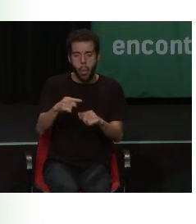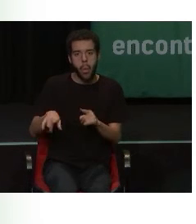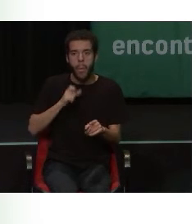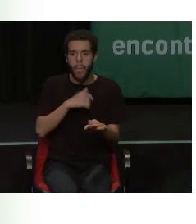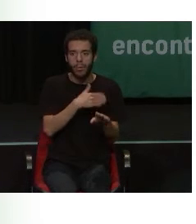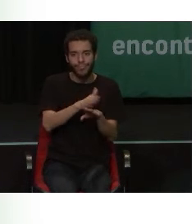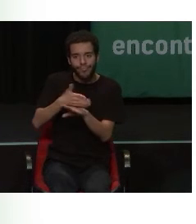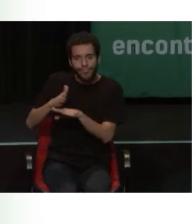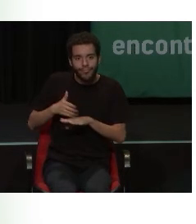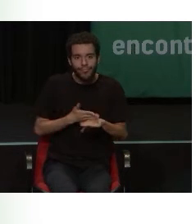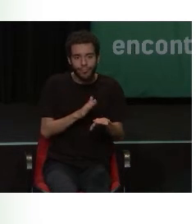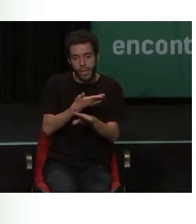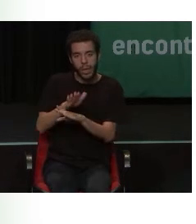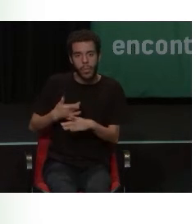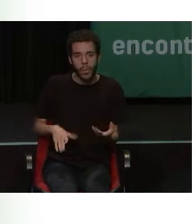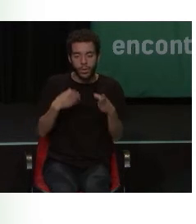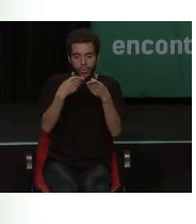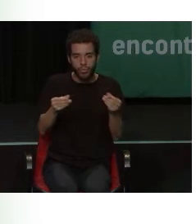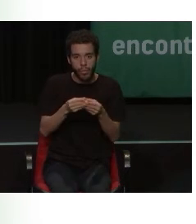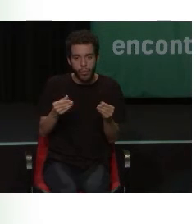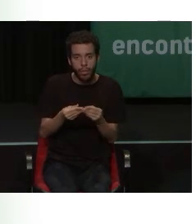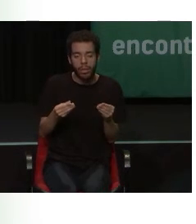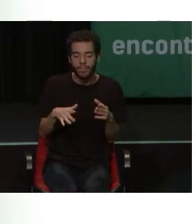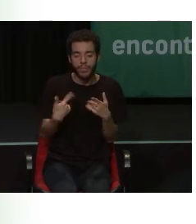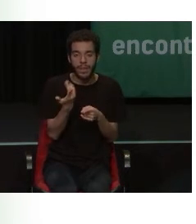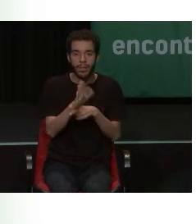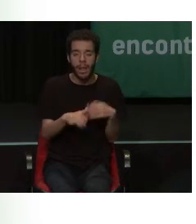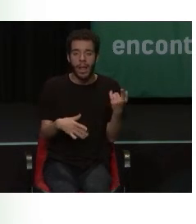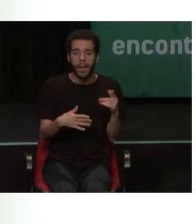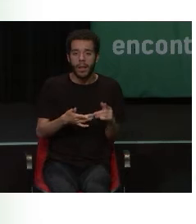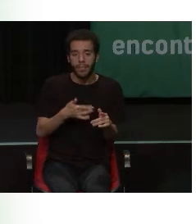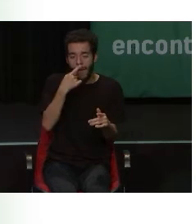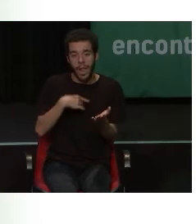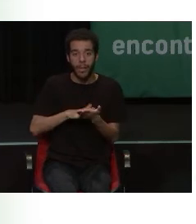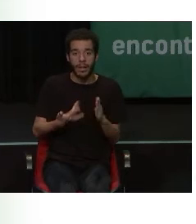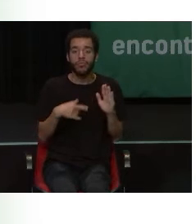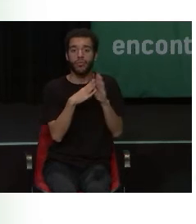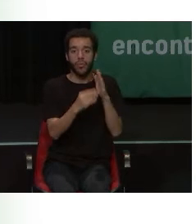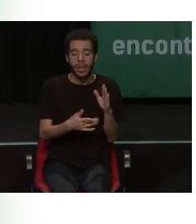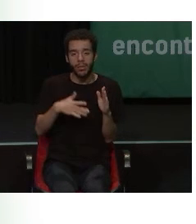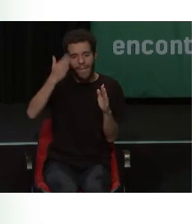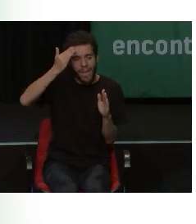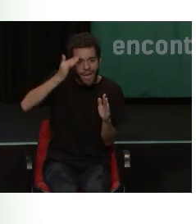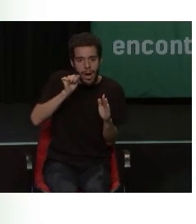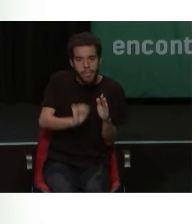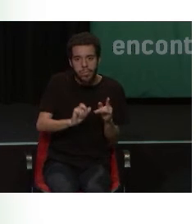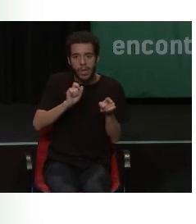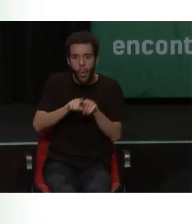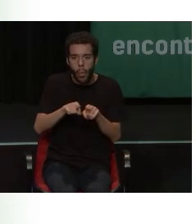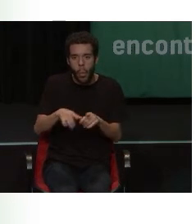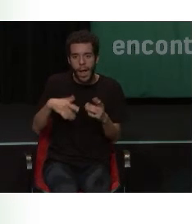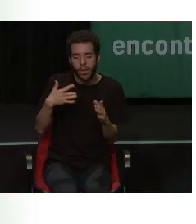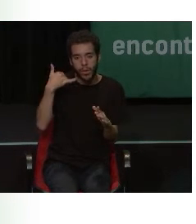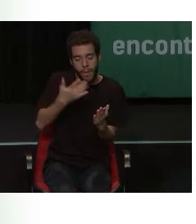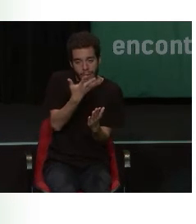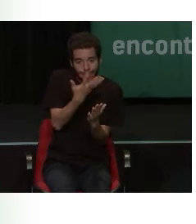cálculo distribute destes the modelos calculation de of previsão these para o forecasting próprio models cálculo in order to smartphone, calculate sem in prejuízo the de existir